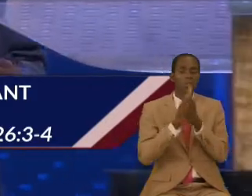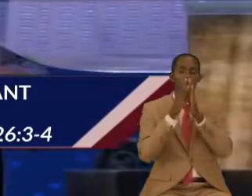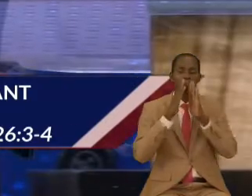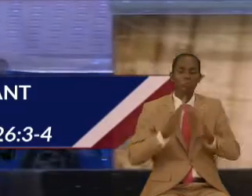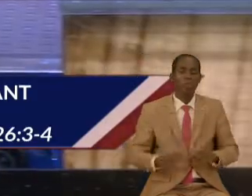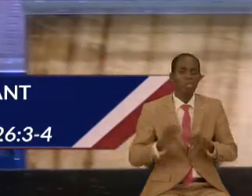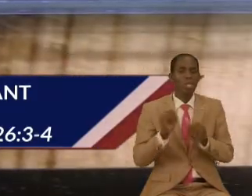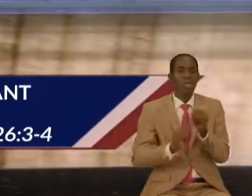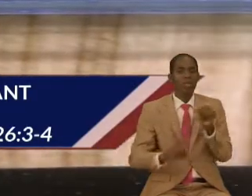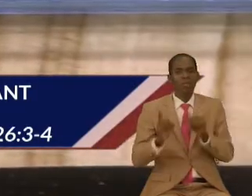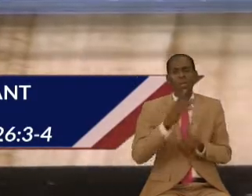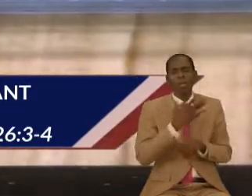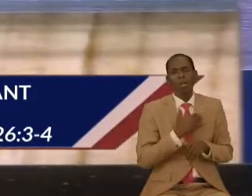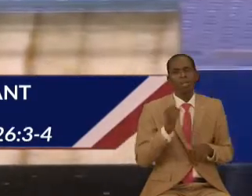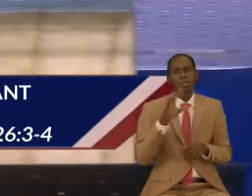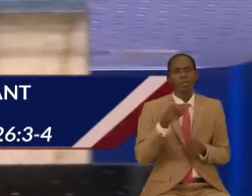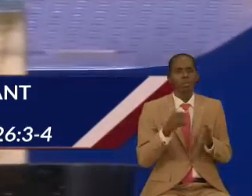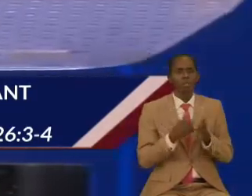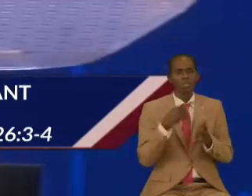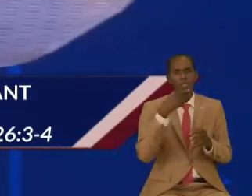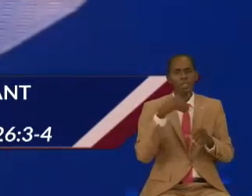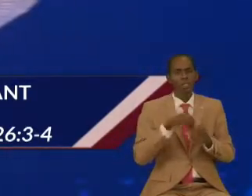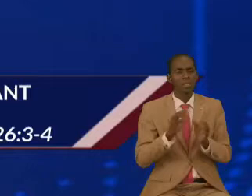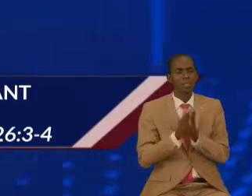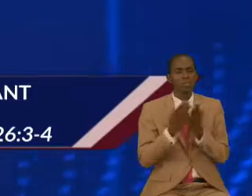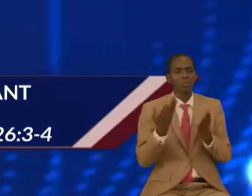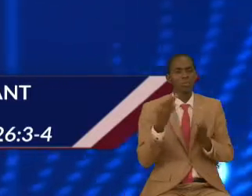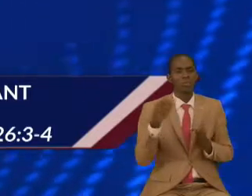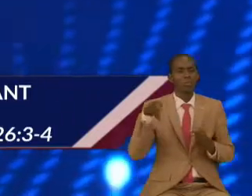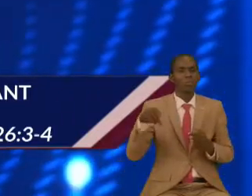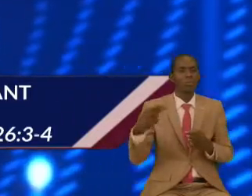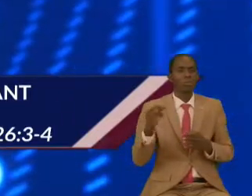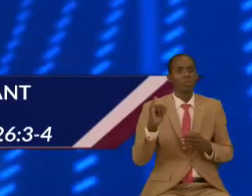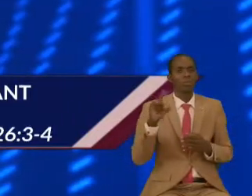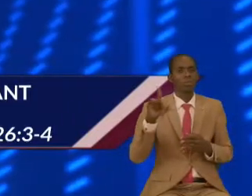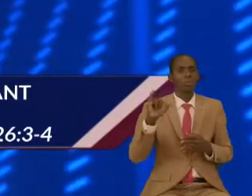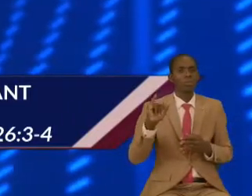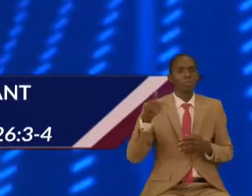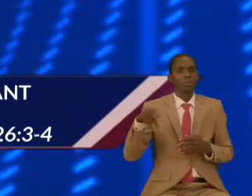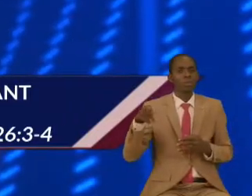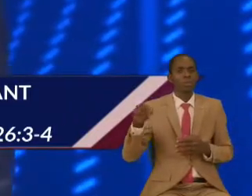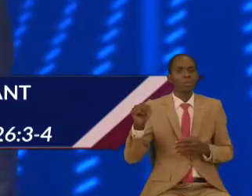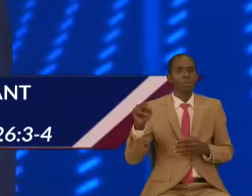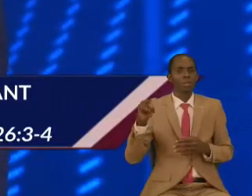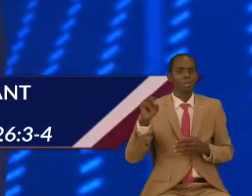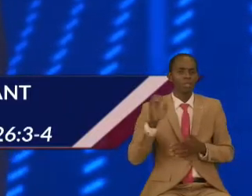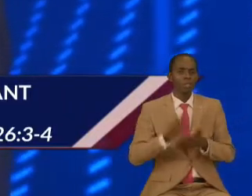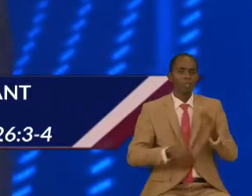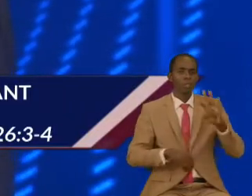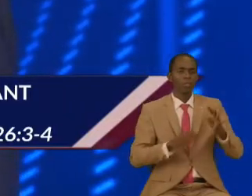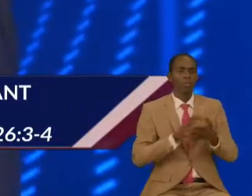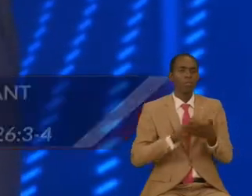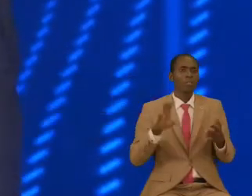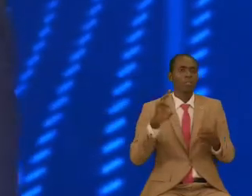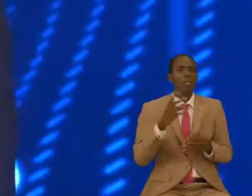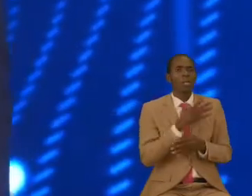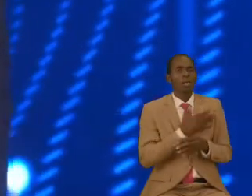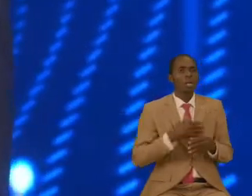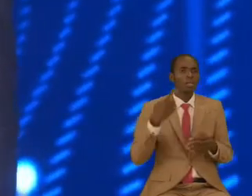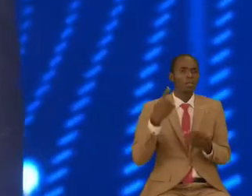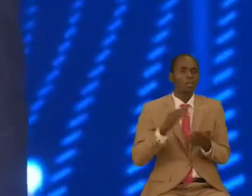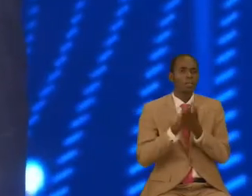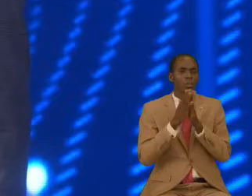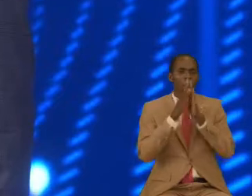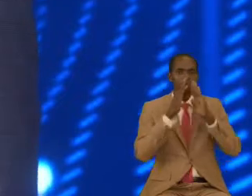he says in Philippians chapter 4, reading from verse 7, and the peace which passes